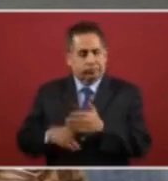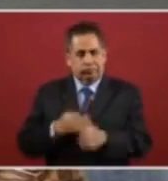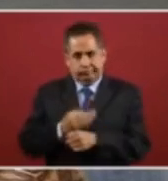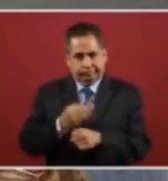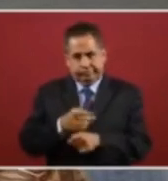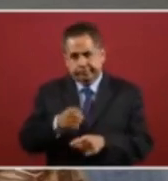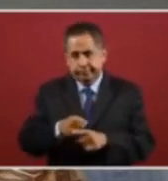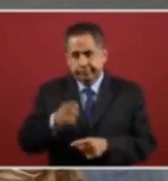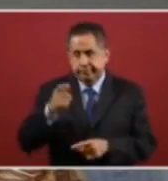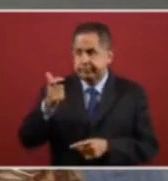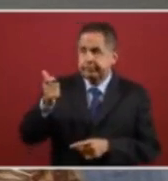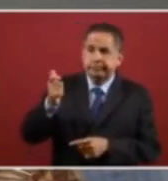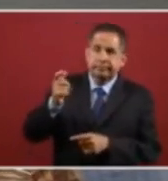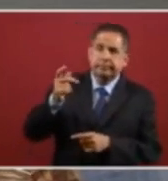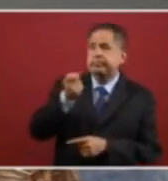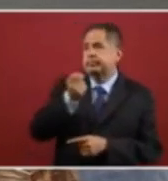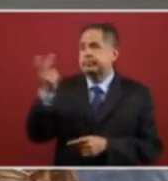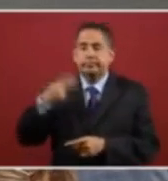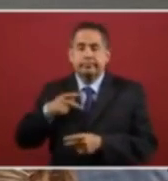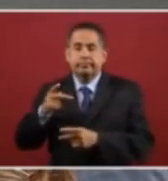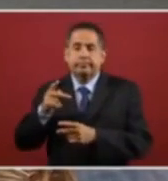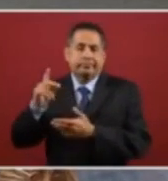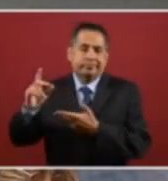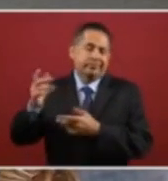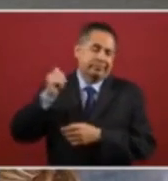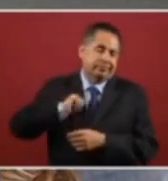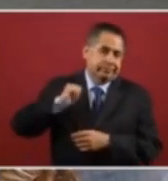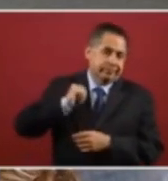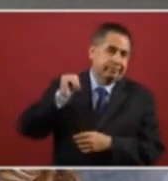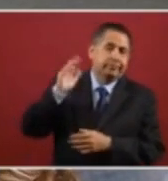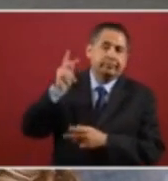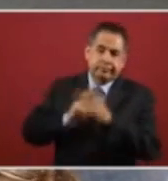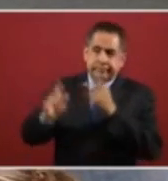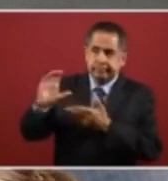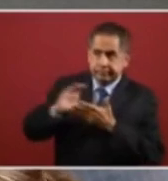like in this case, financiers,